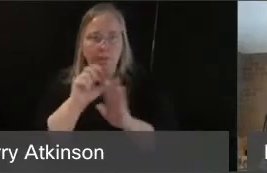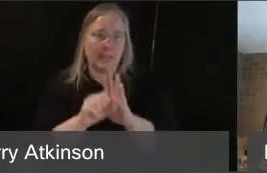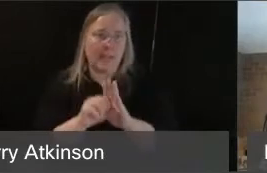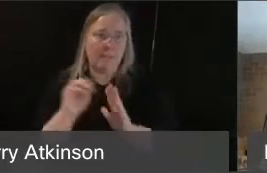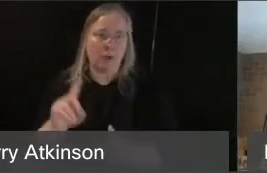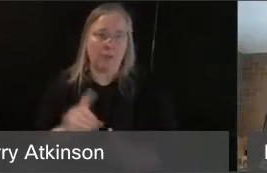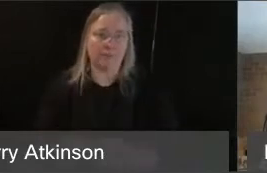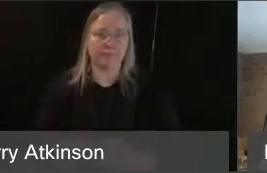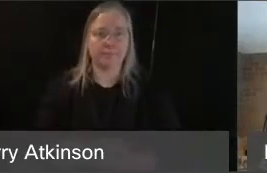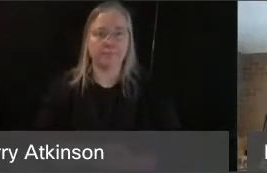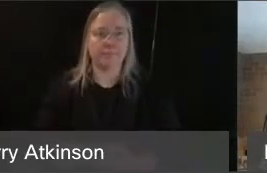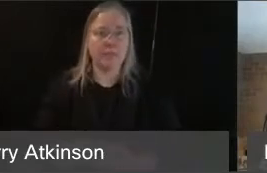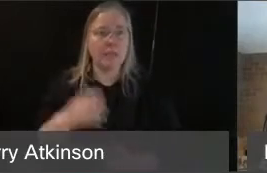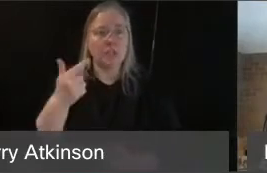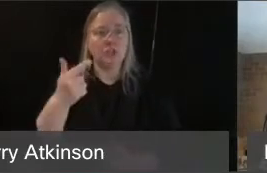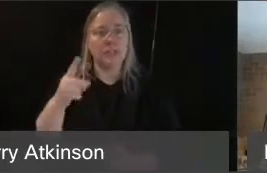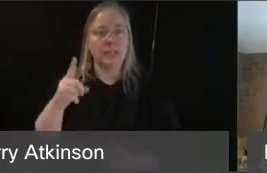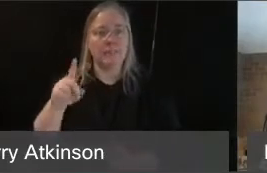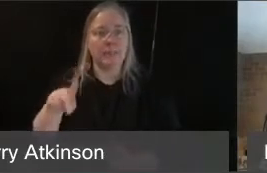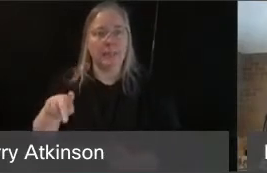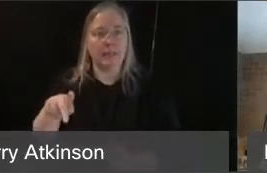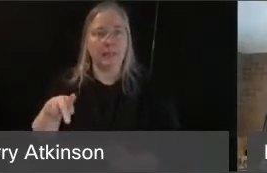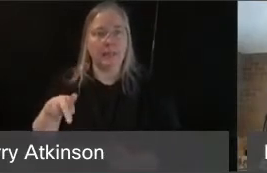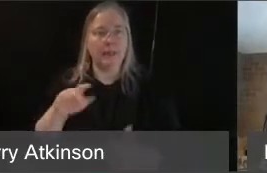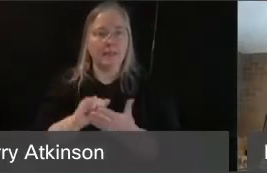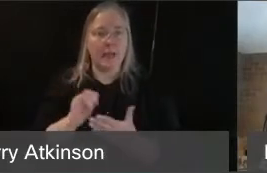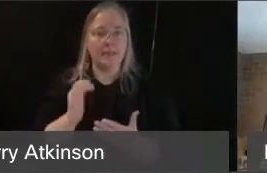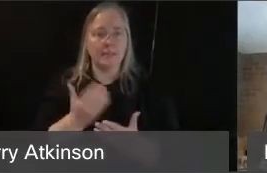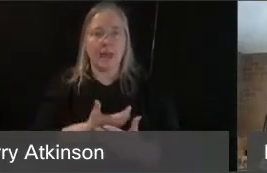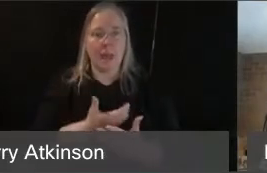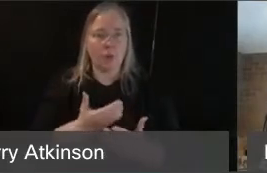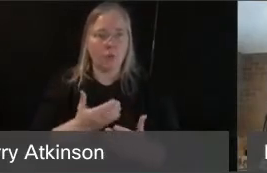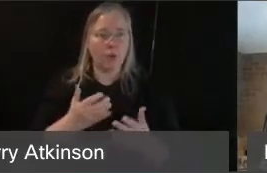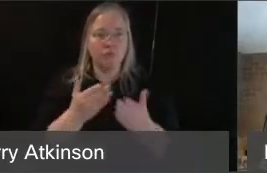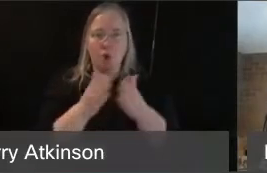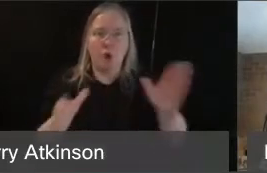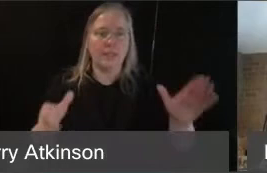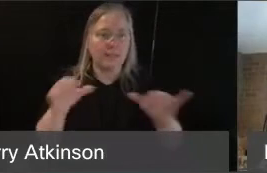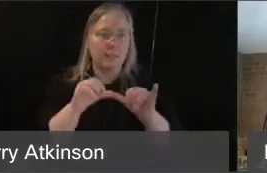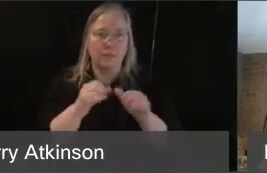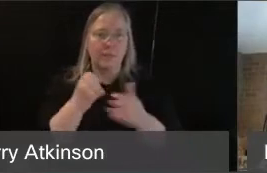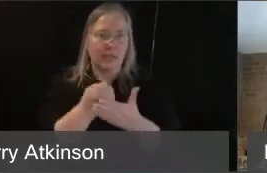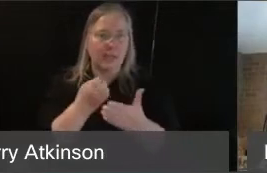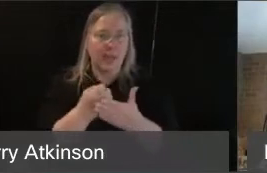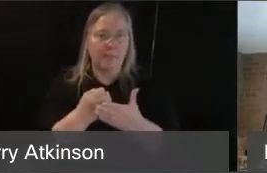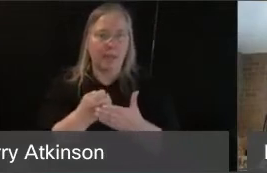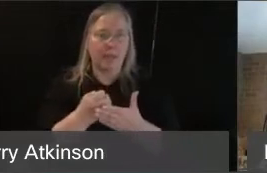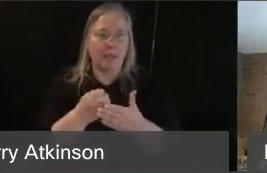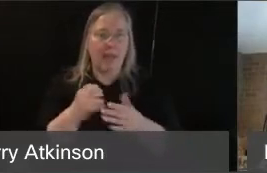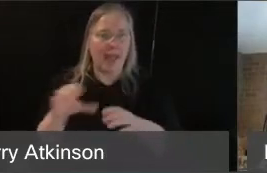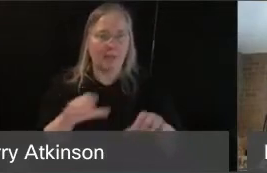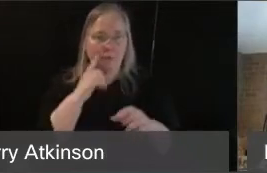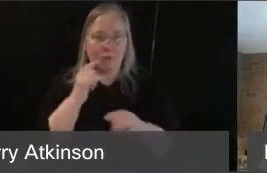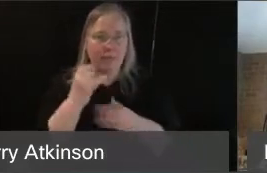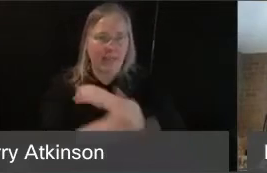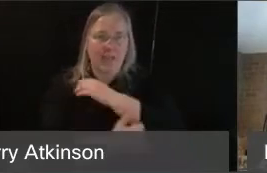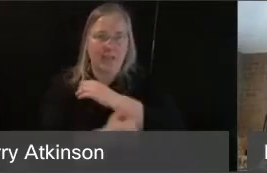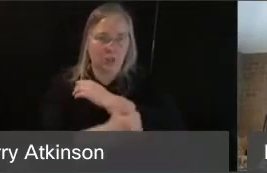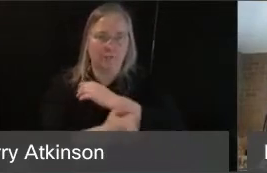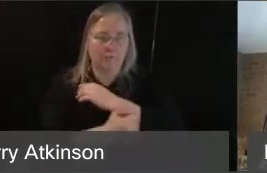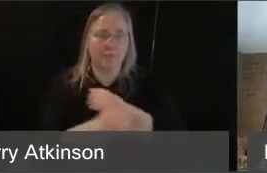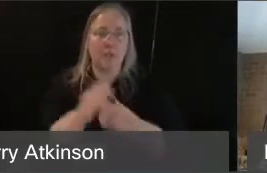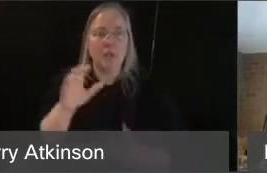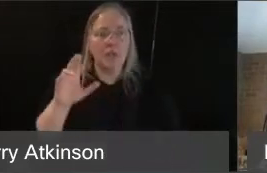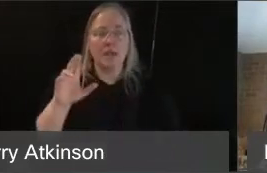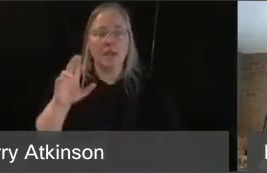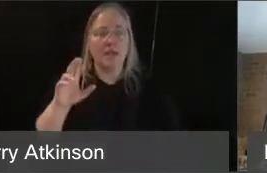So GDP, our broadest measure of economic activity for the nation. We did see that rather